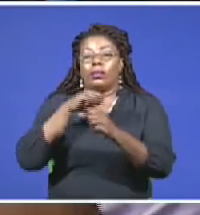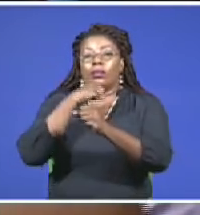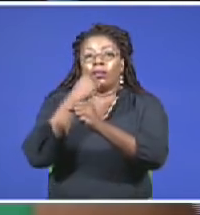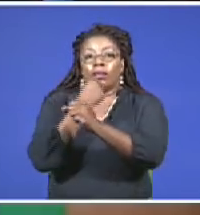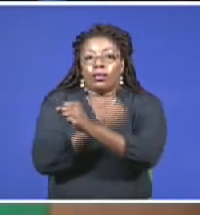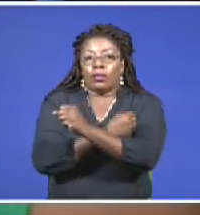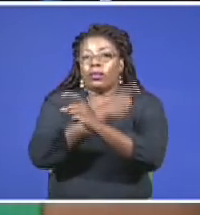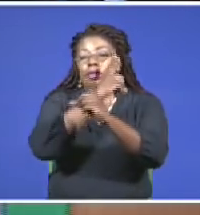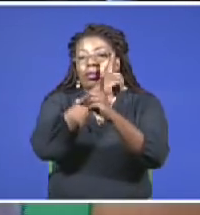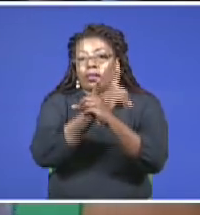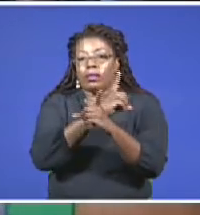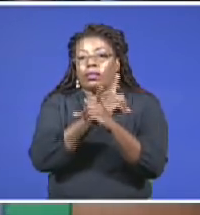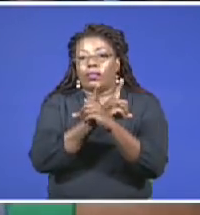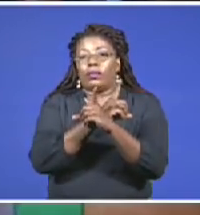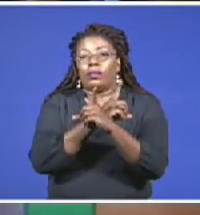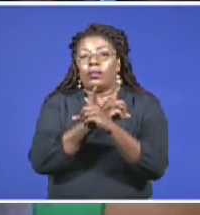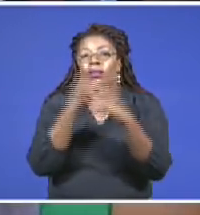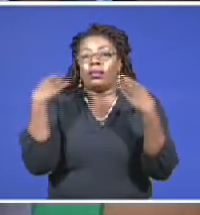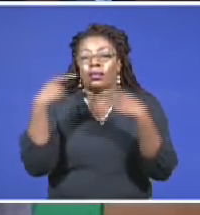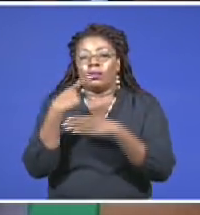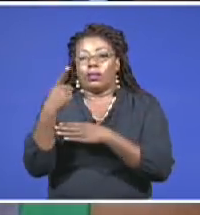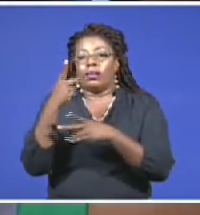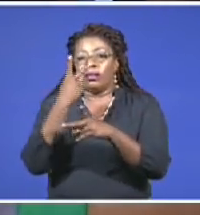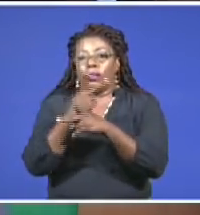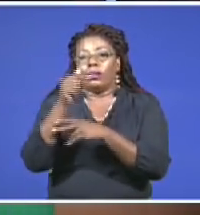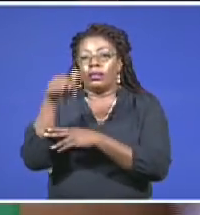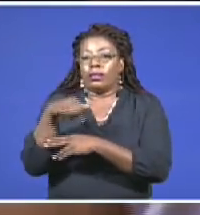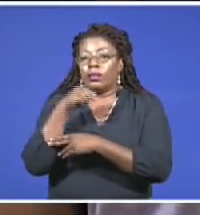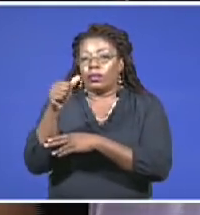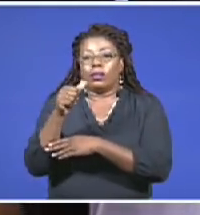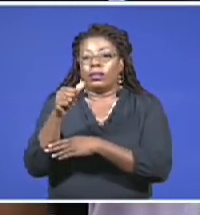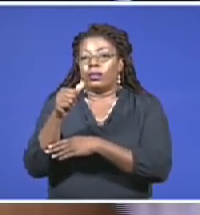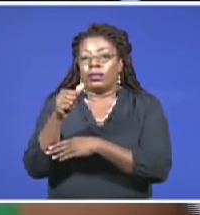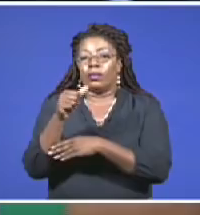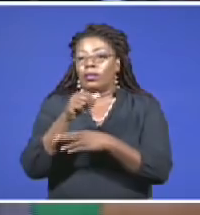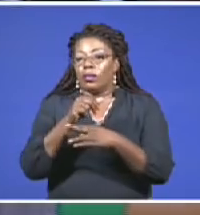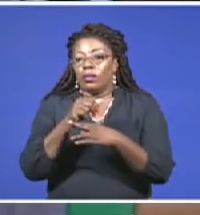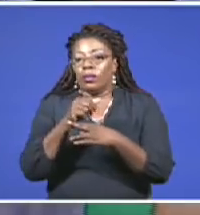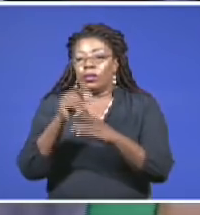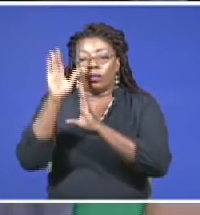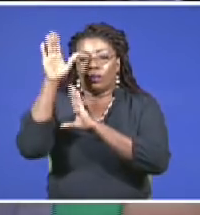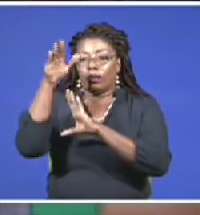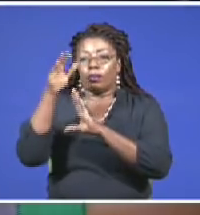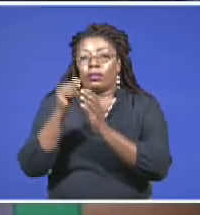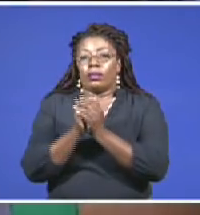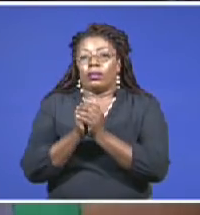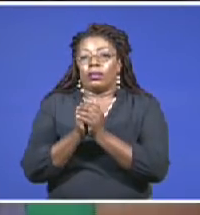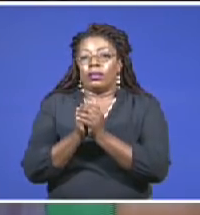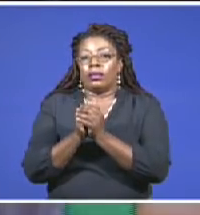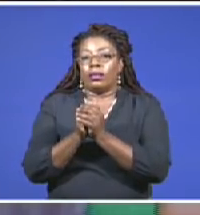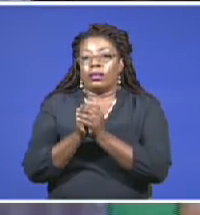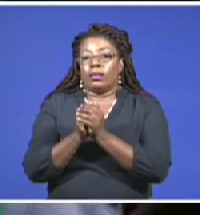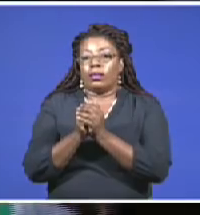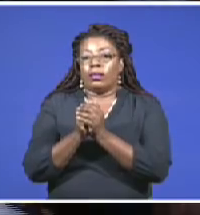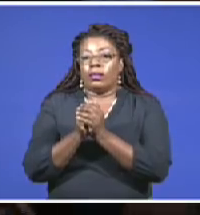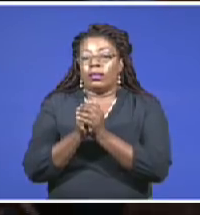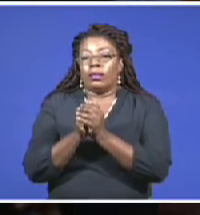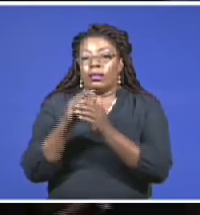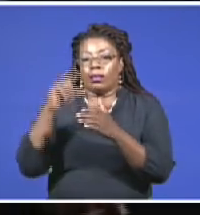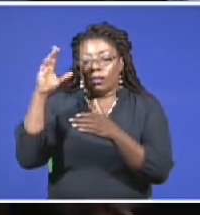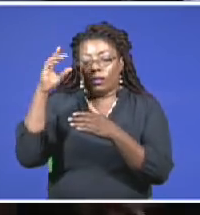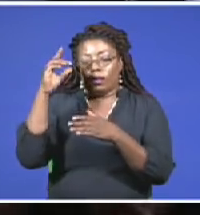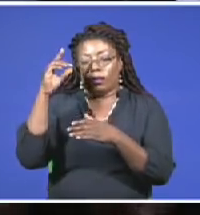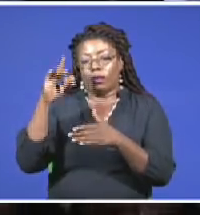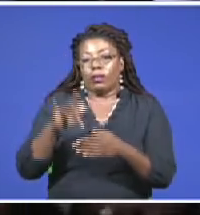them. So our coach told us on the break, keep them down, don't let them get no momentum. So that's what we tried to do when I believe that we executed that tonight. I feel like we